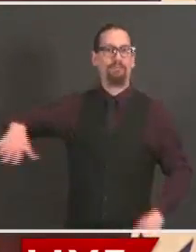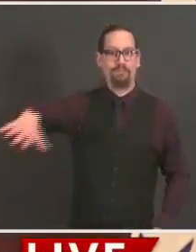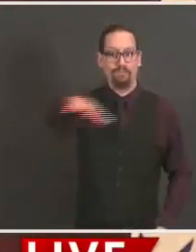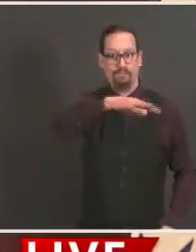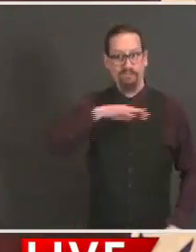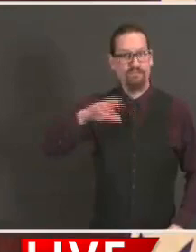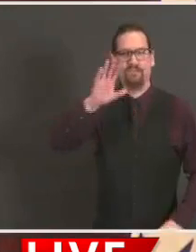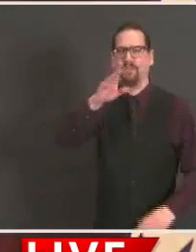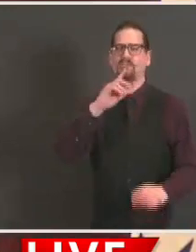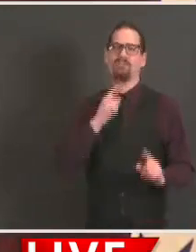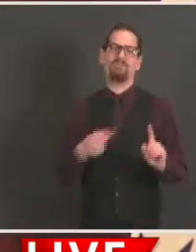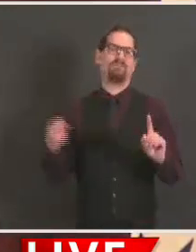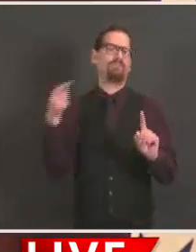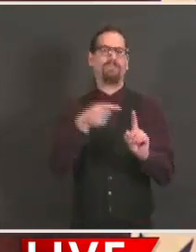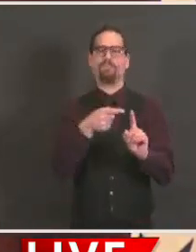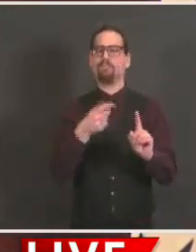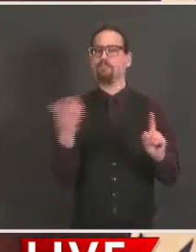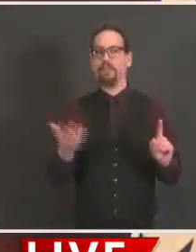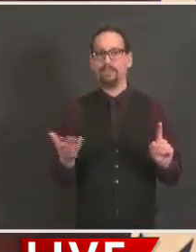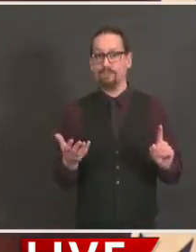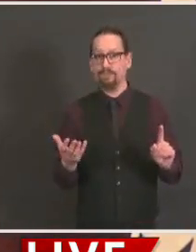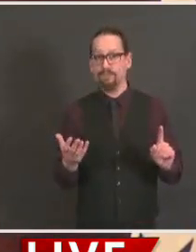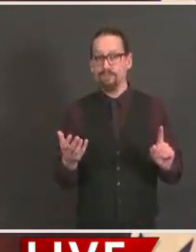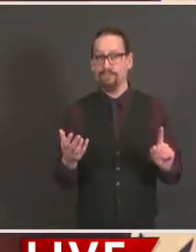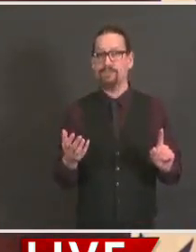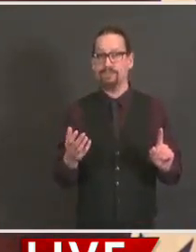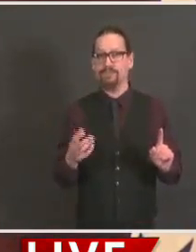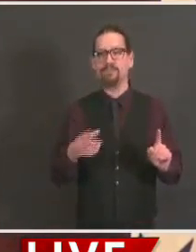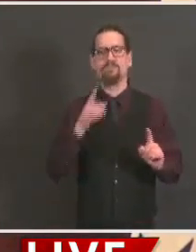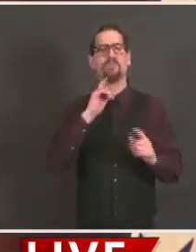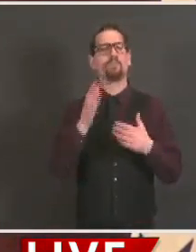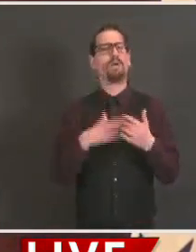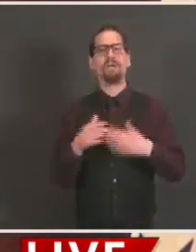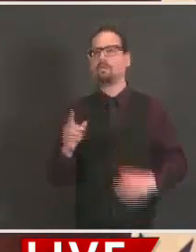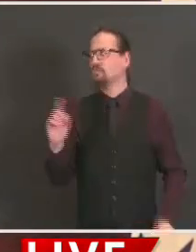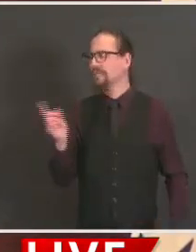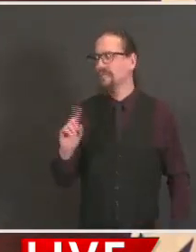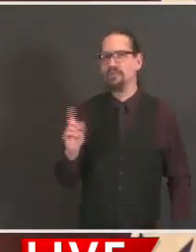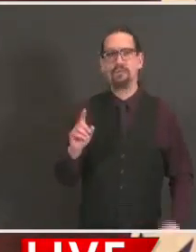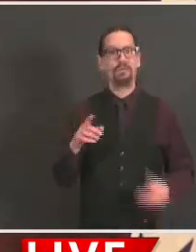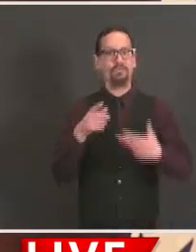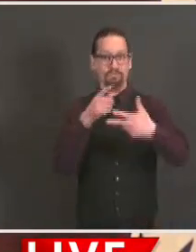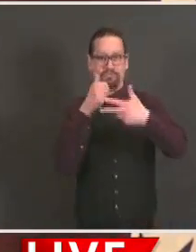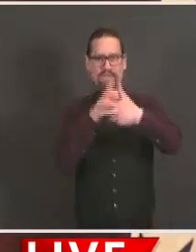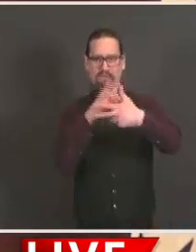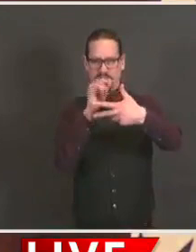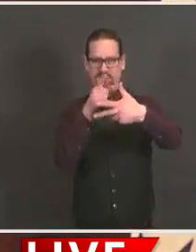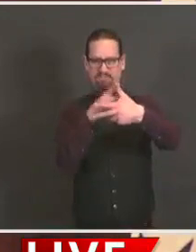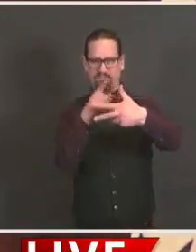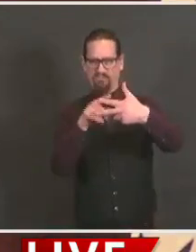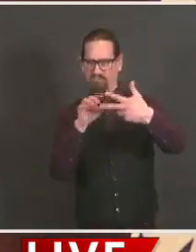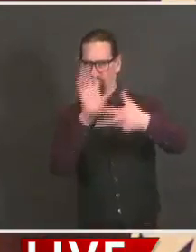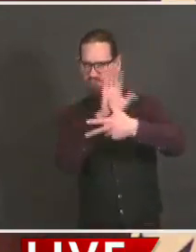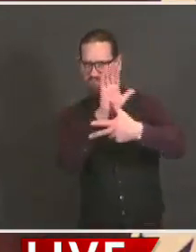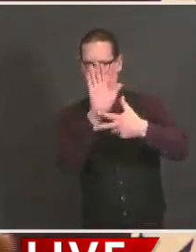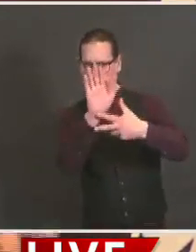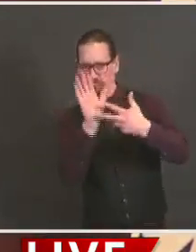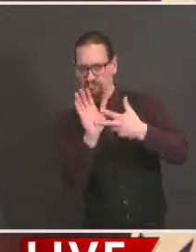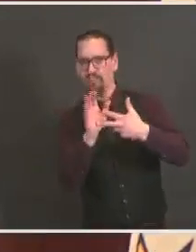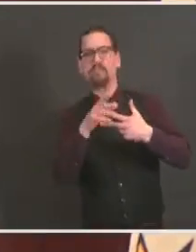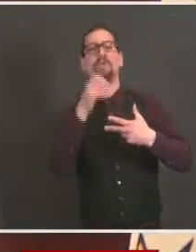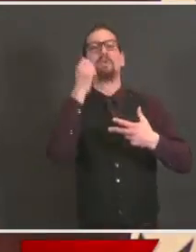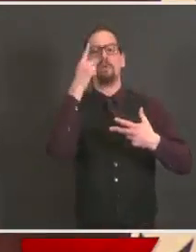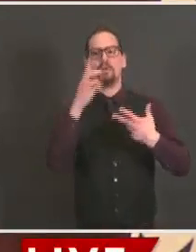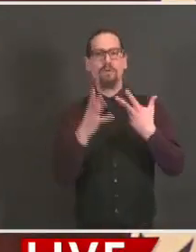where, regardless of any of these three locations, we're going to advance forward in a coordinated